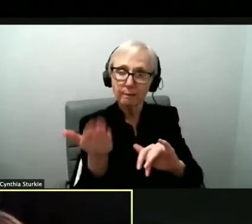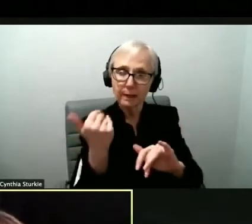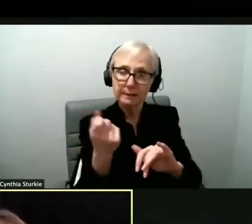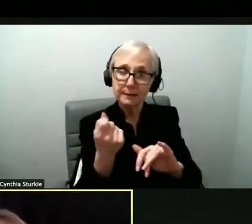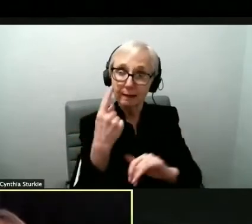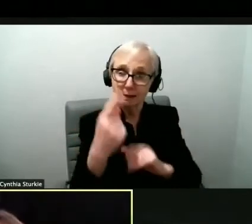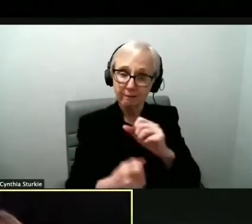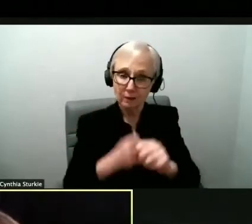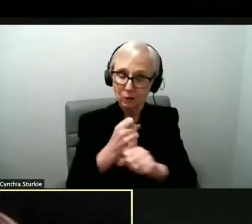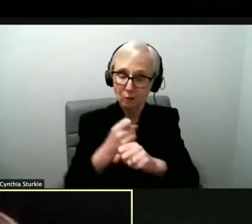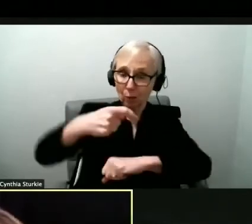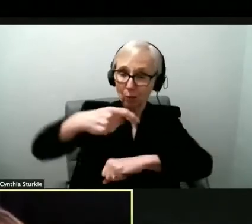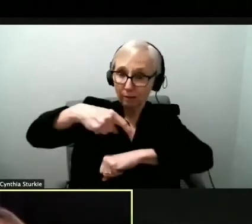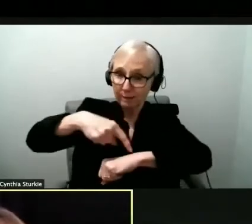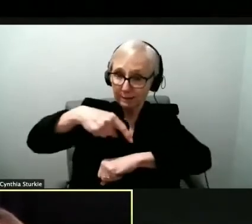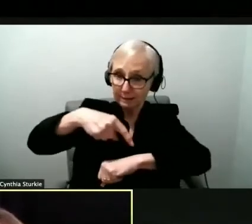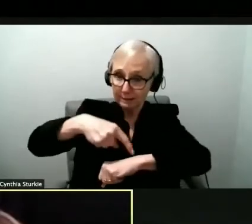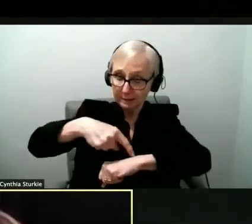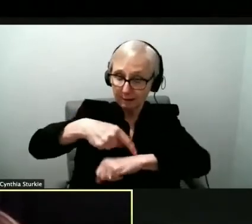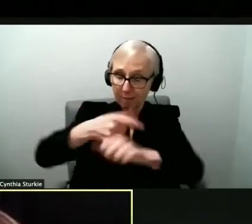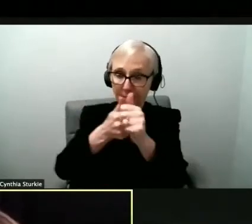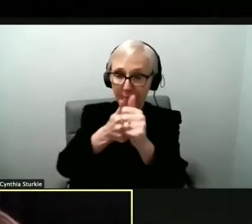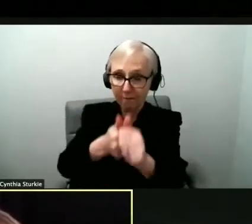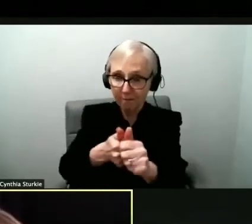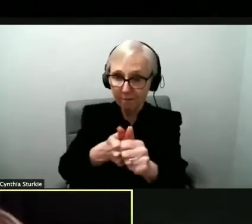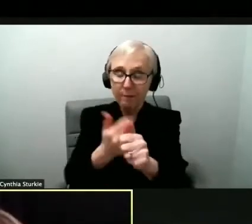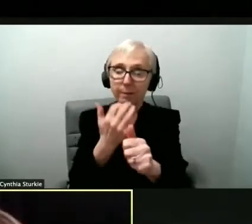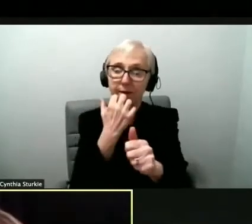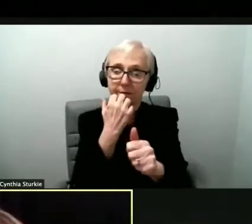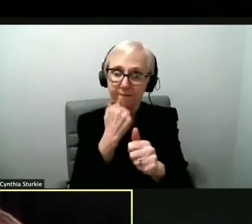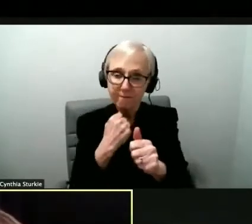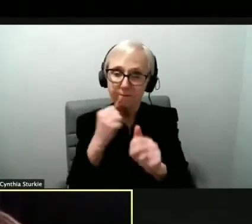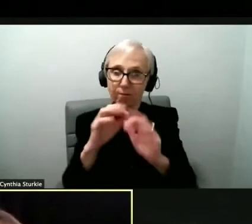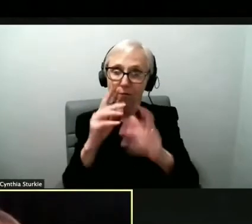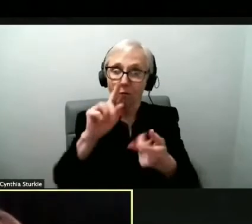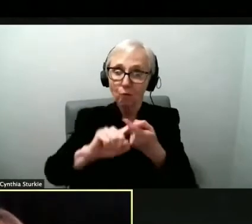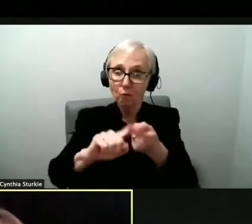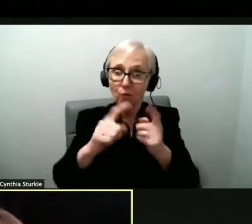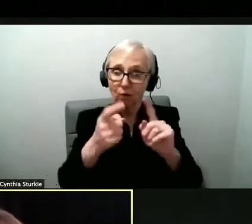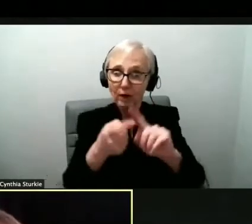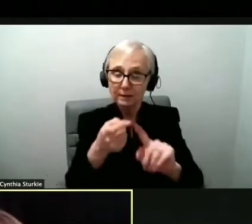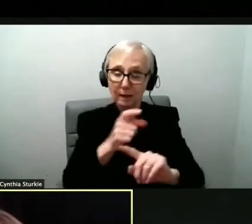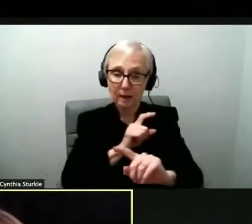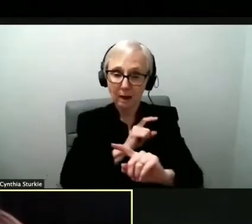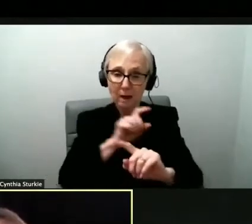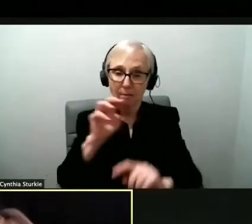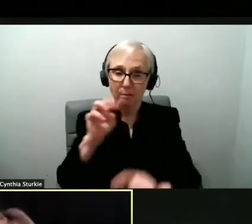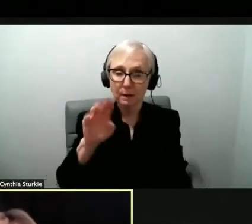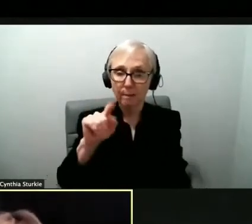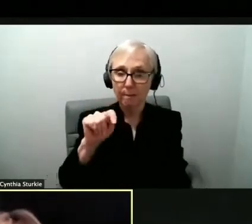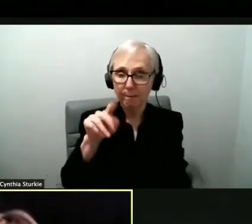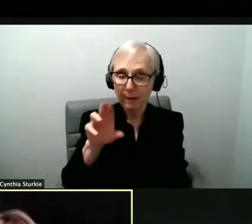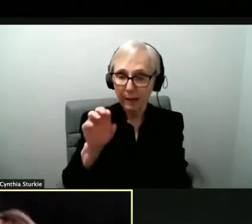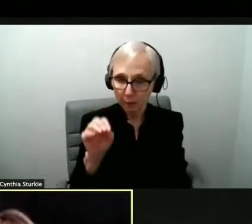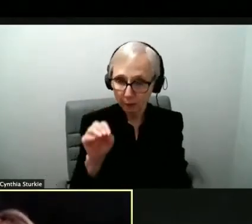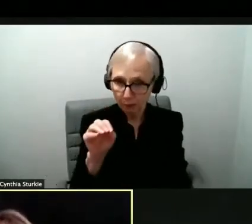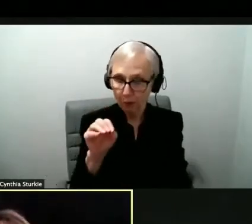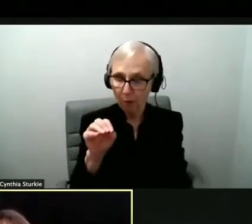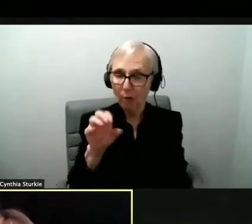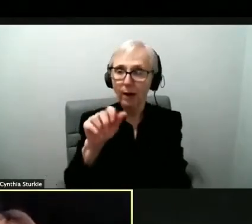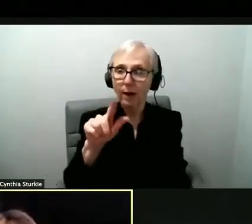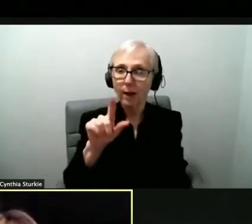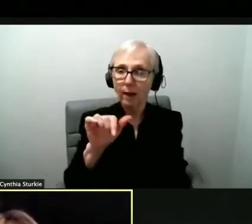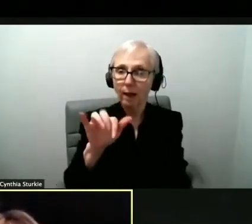this time, I'm taking a cue from my dear friends at COPS Metro Alliance, and we're going to incorporate some accountability into this